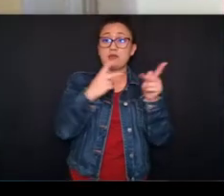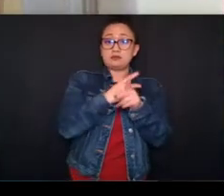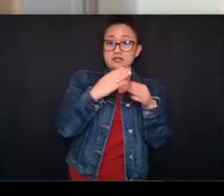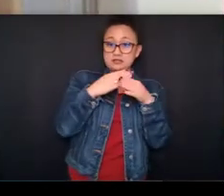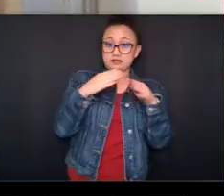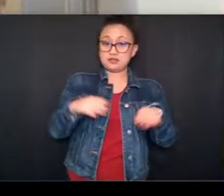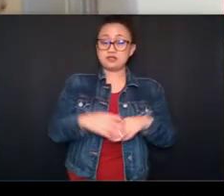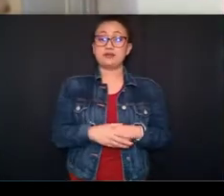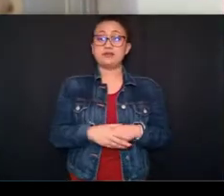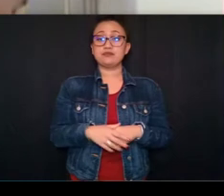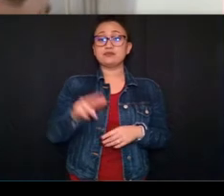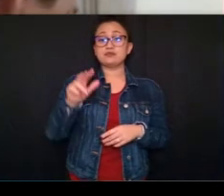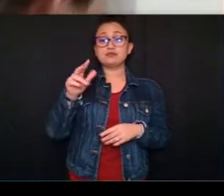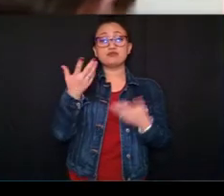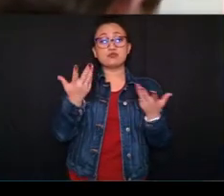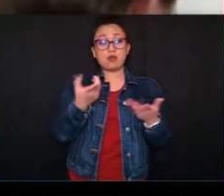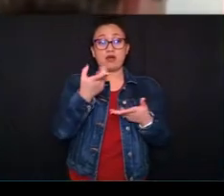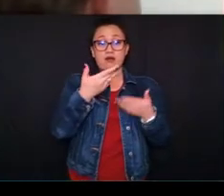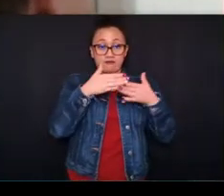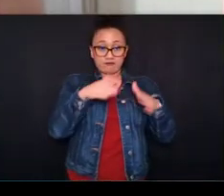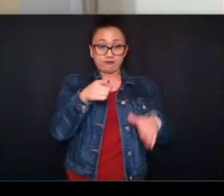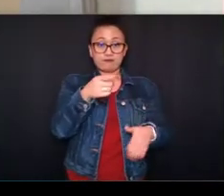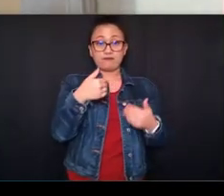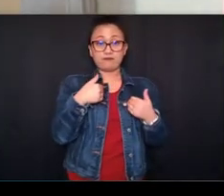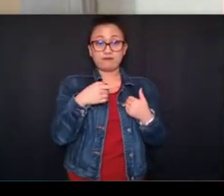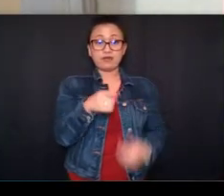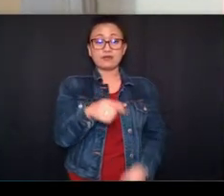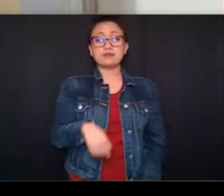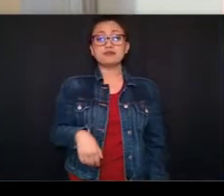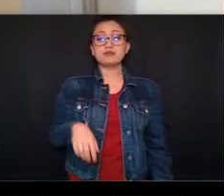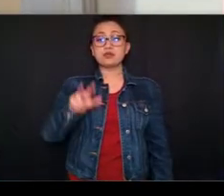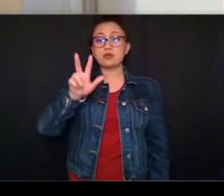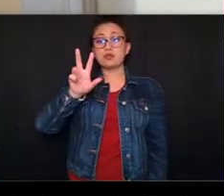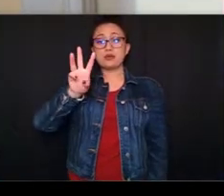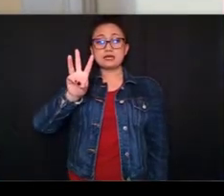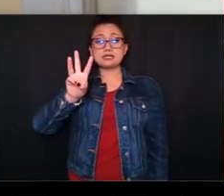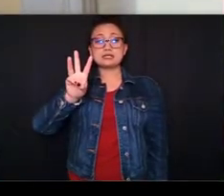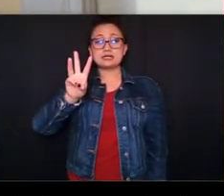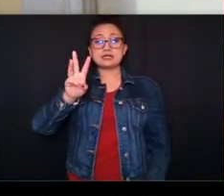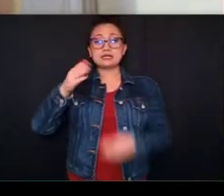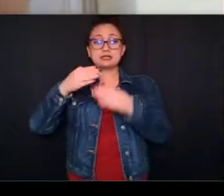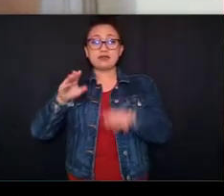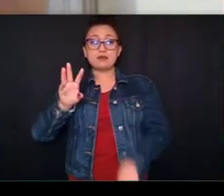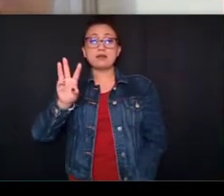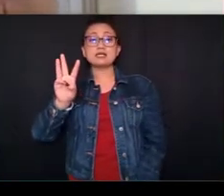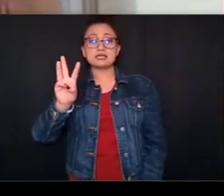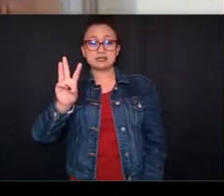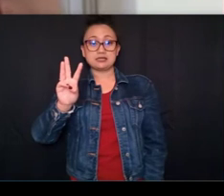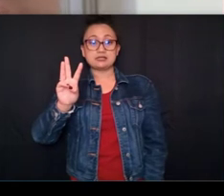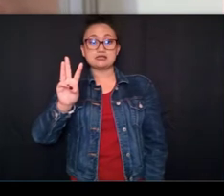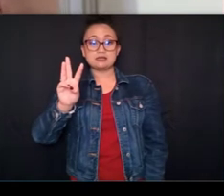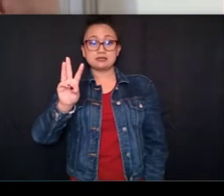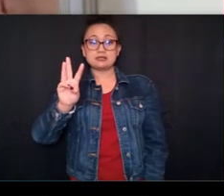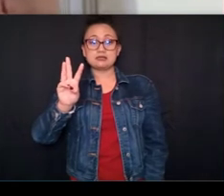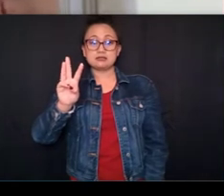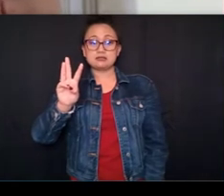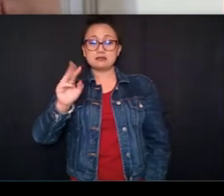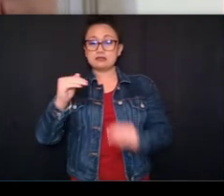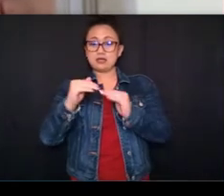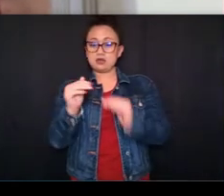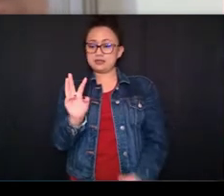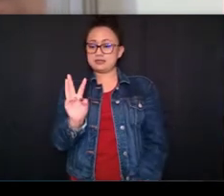So 36 minus 6, I'll switch colors. 36, I should say, divided by 6 is going to be 6, and then we still